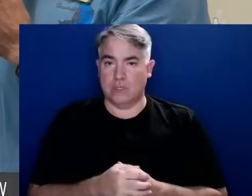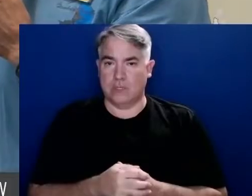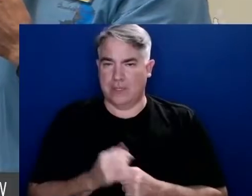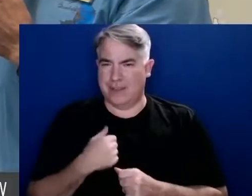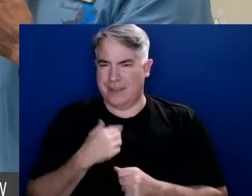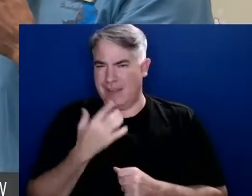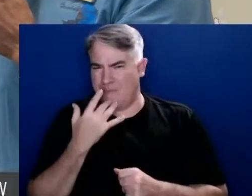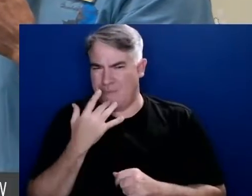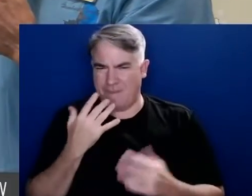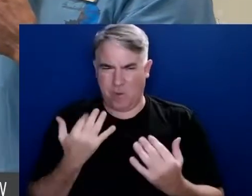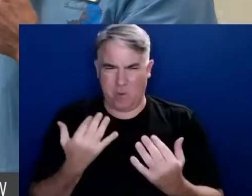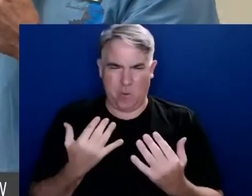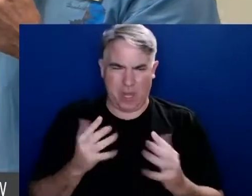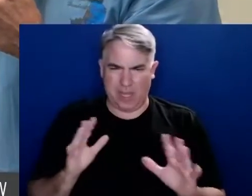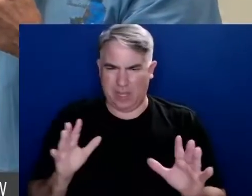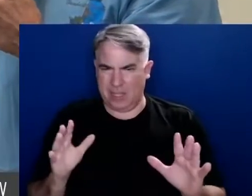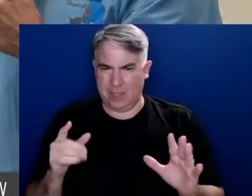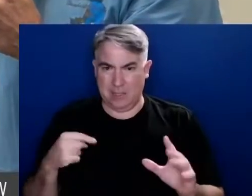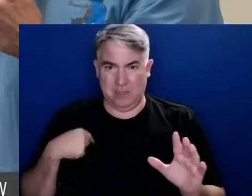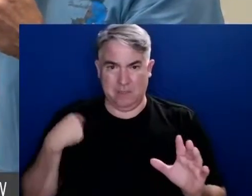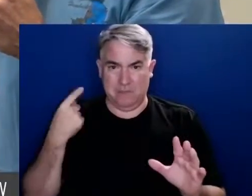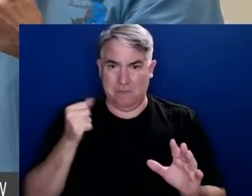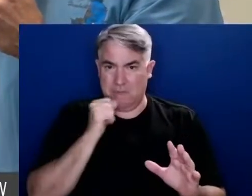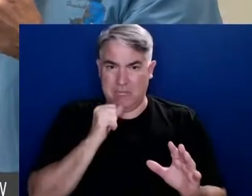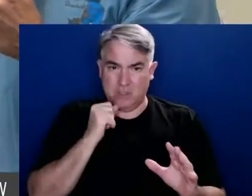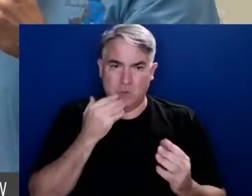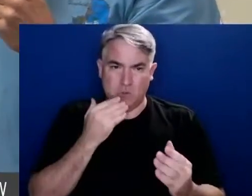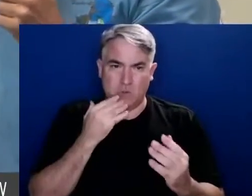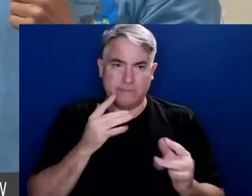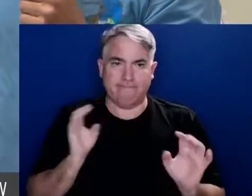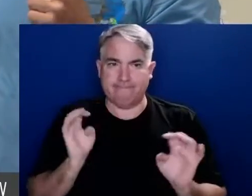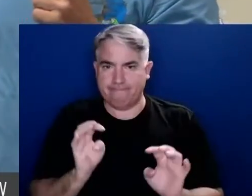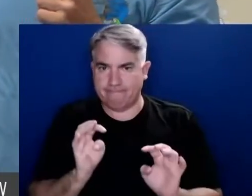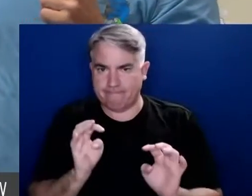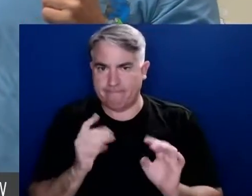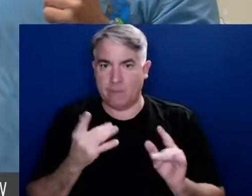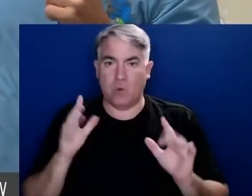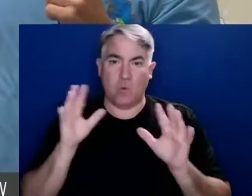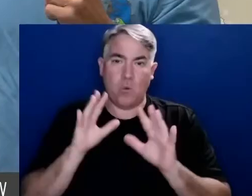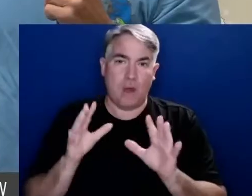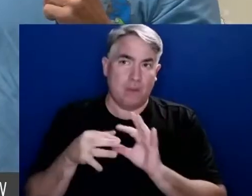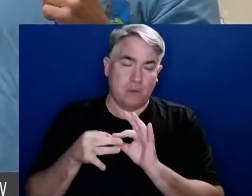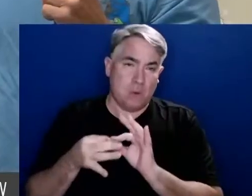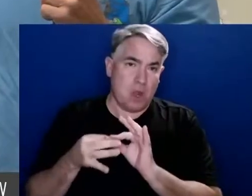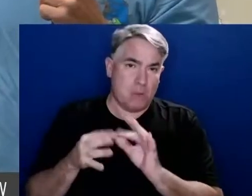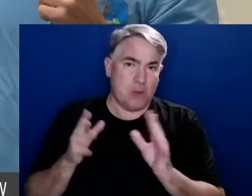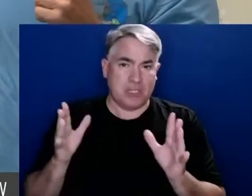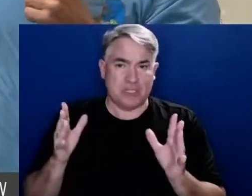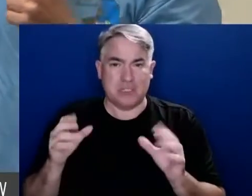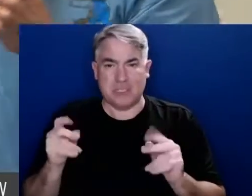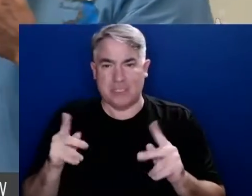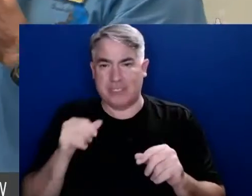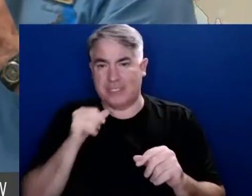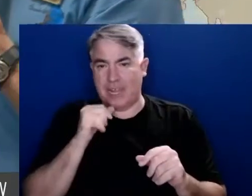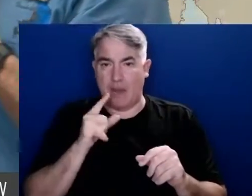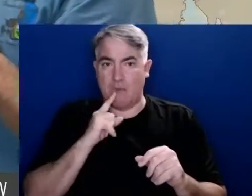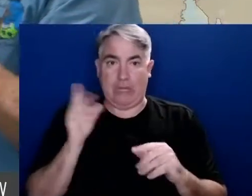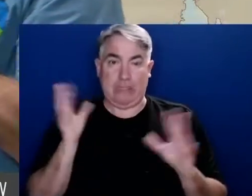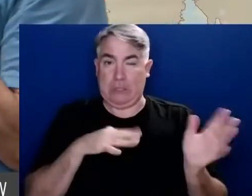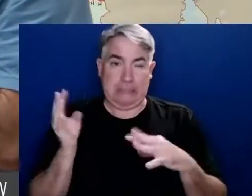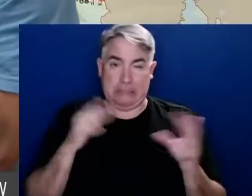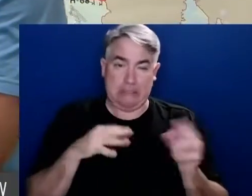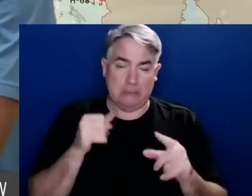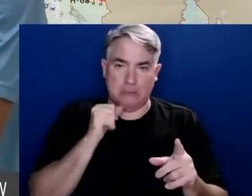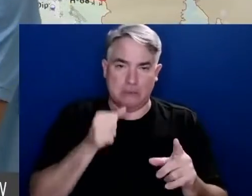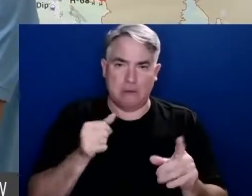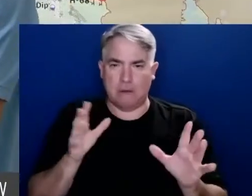with it and figured out a way to deal with it. And the weather's been cooperative. It hasn't really gotten up and moved a lot during those windy days. So that's where we're at there